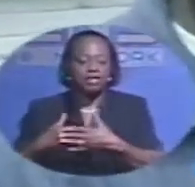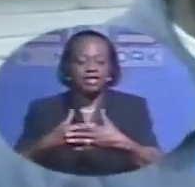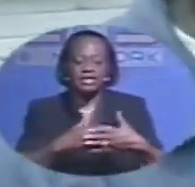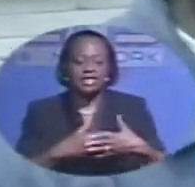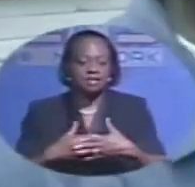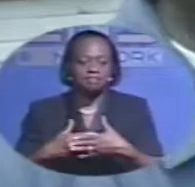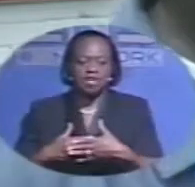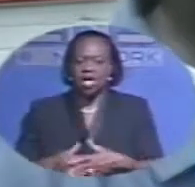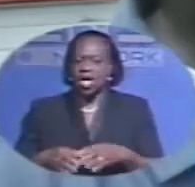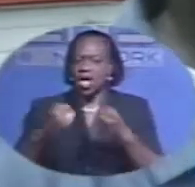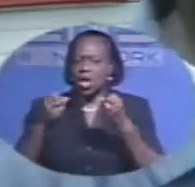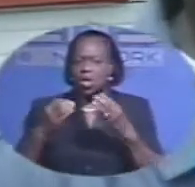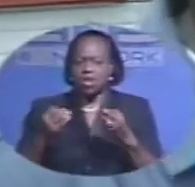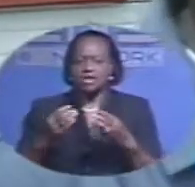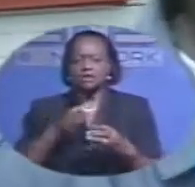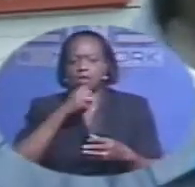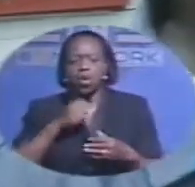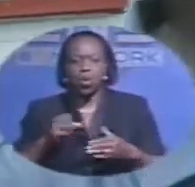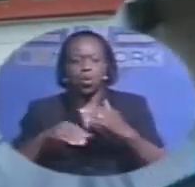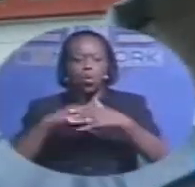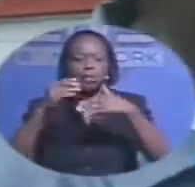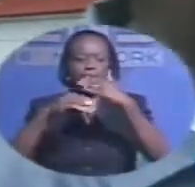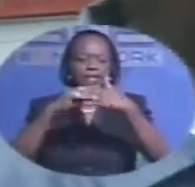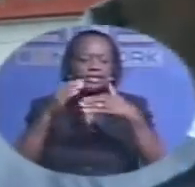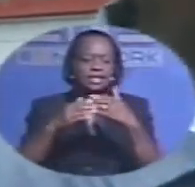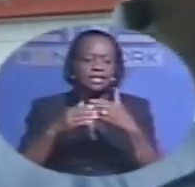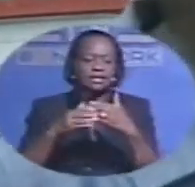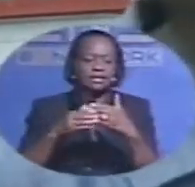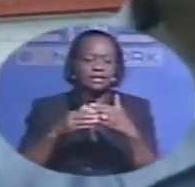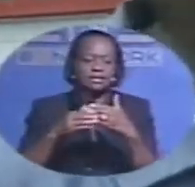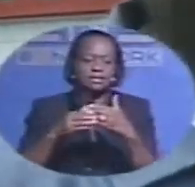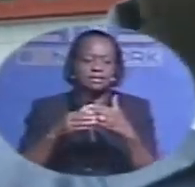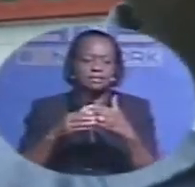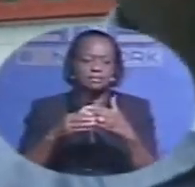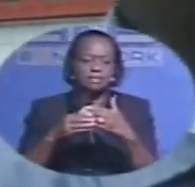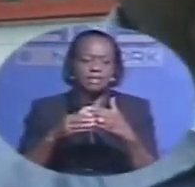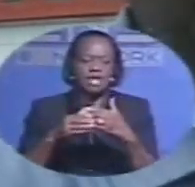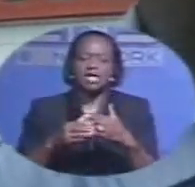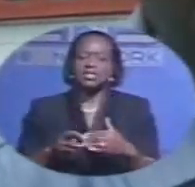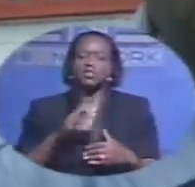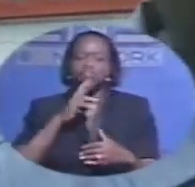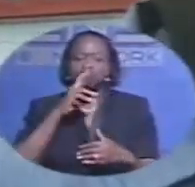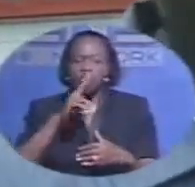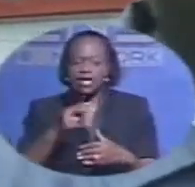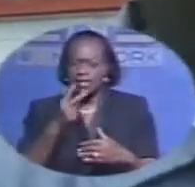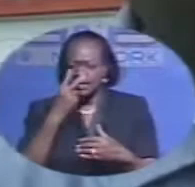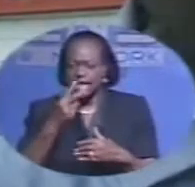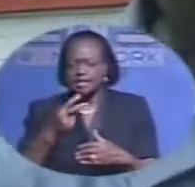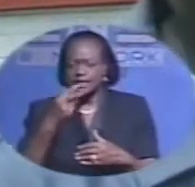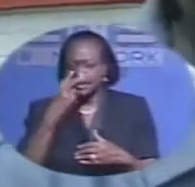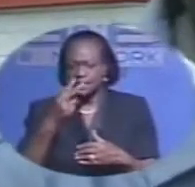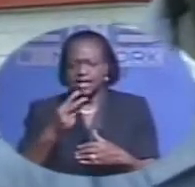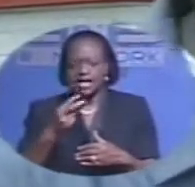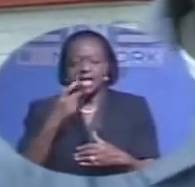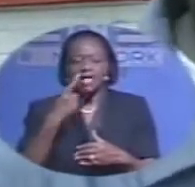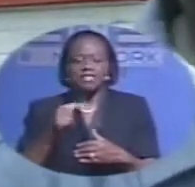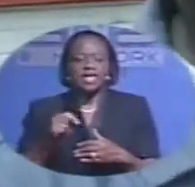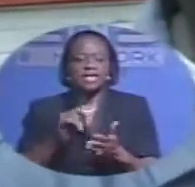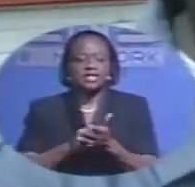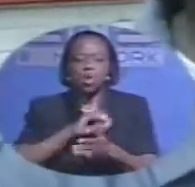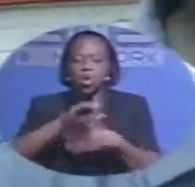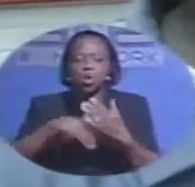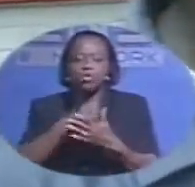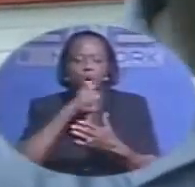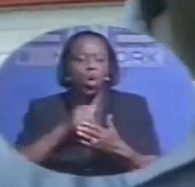of properties with large debris on it for years. And you know what I mean? It's a real sight to see that the properties, the abandoned buildings are being cleaned